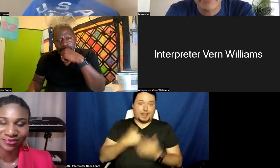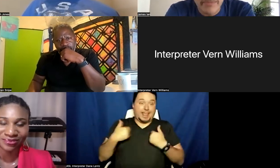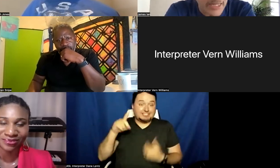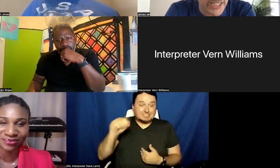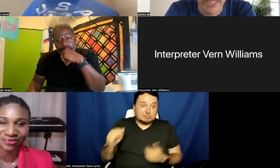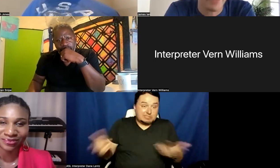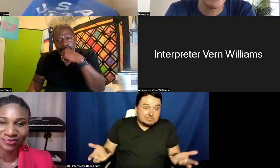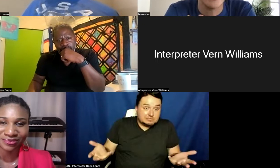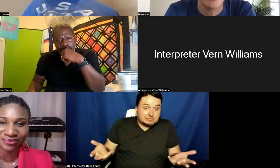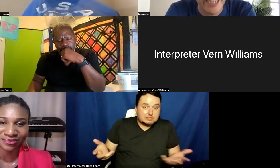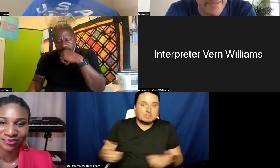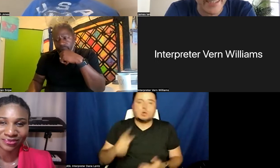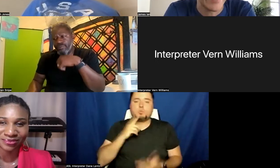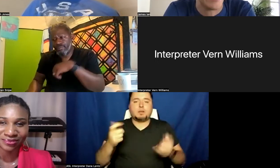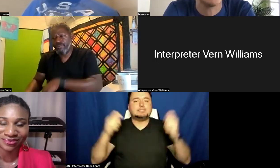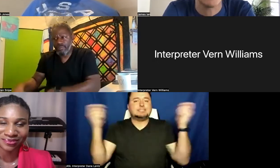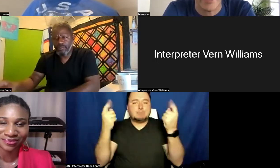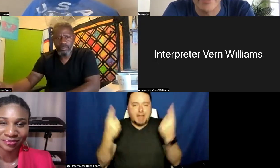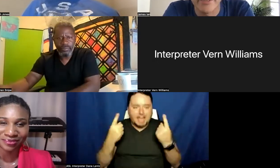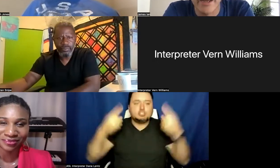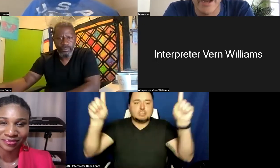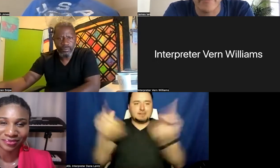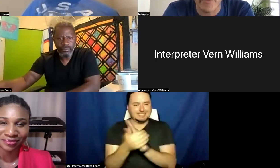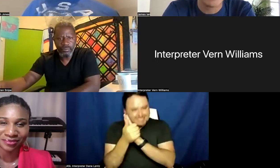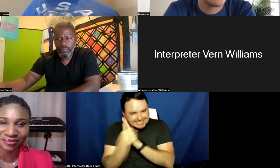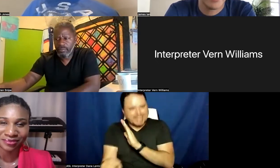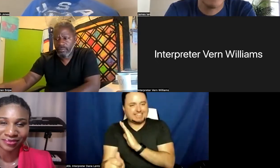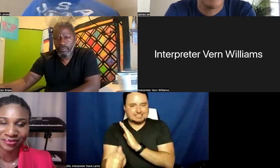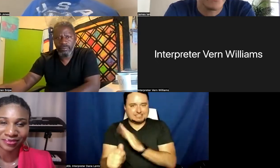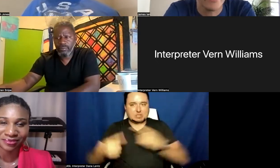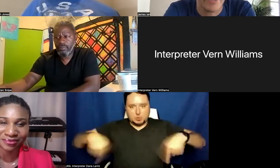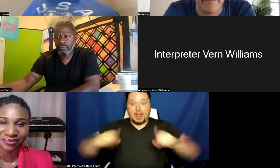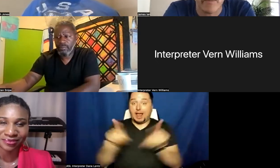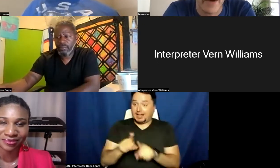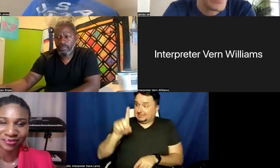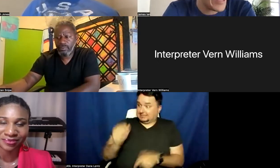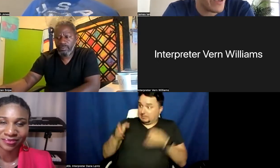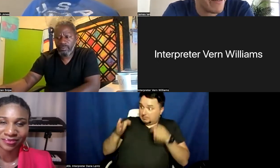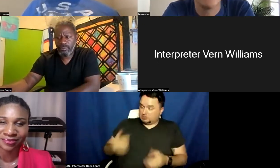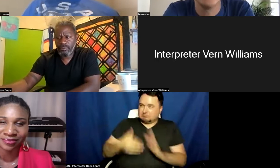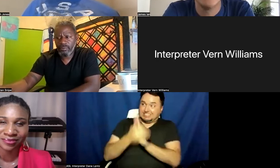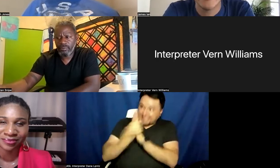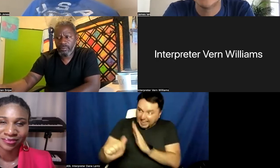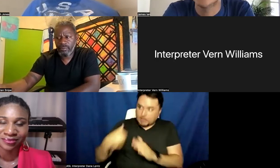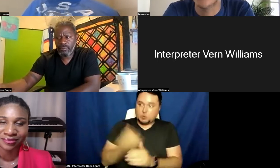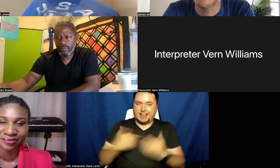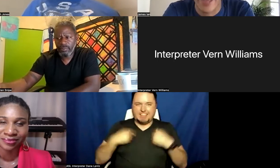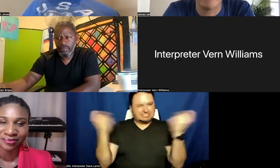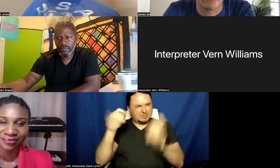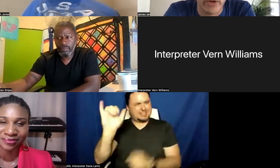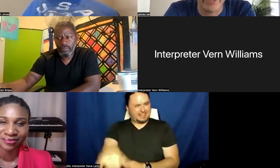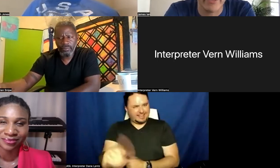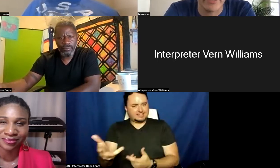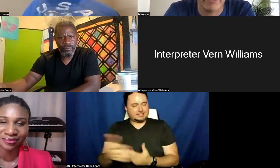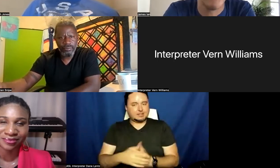to just celebrate the achievements and talents that we as disabled people that we have. And so that